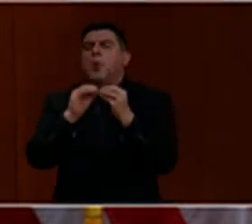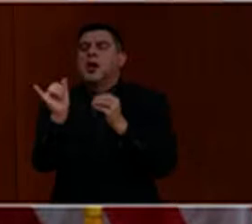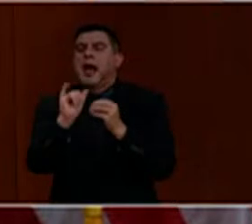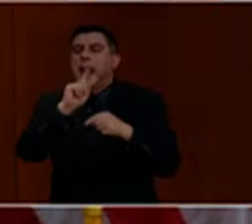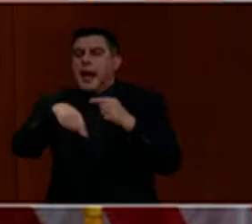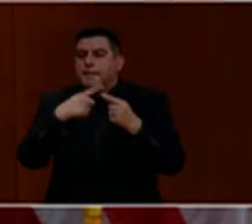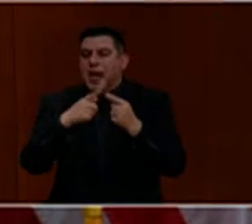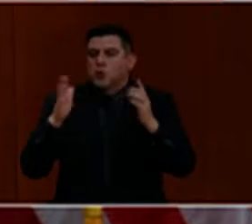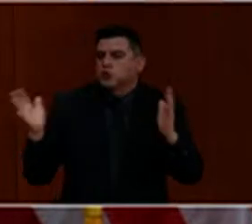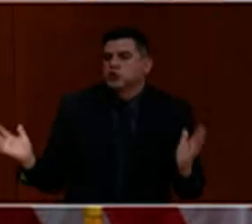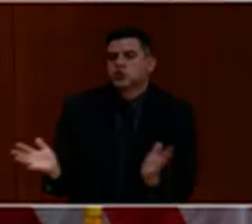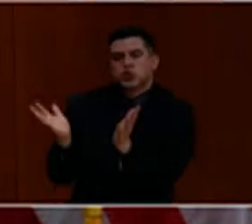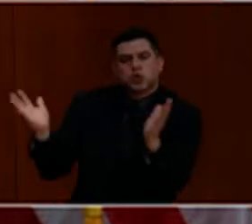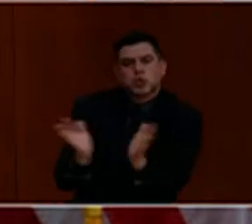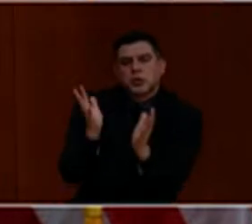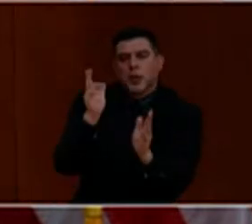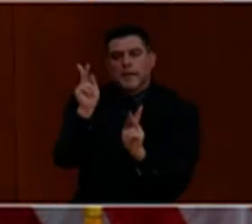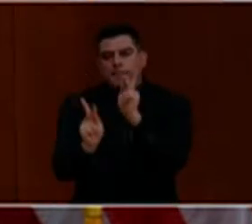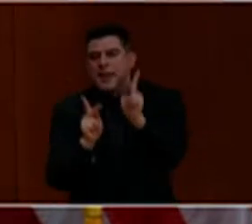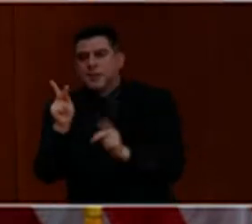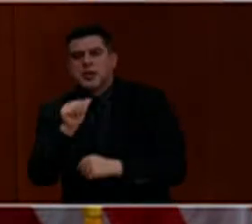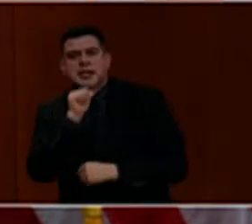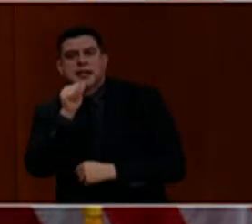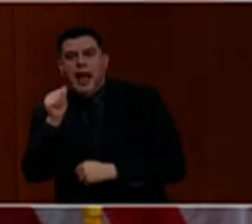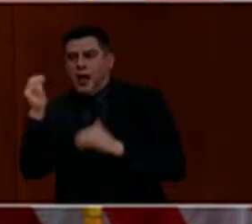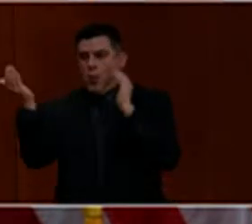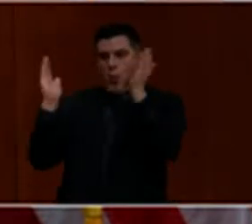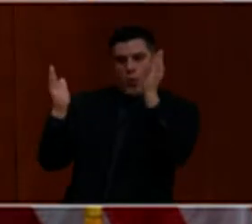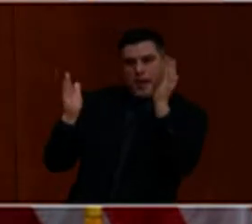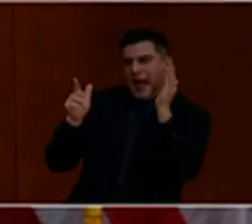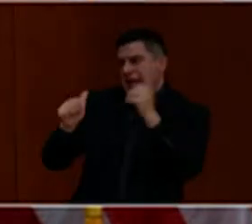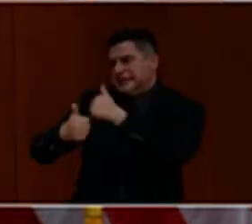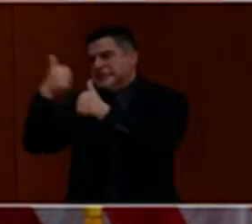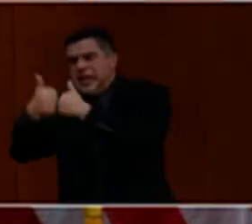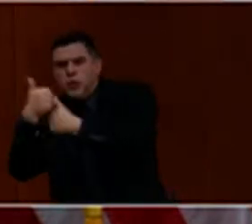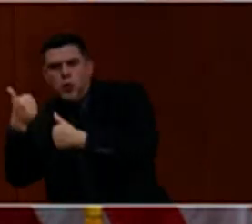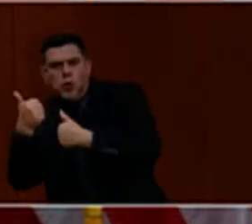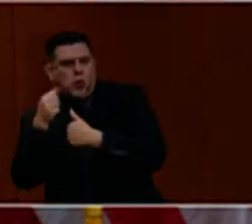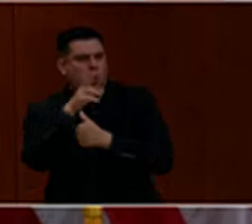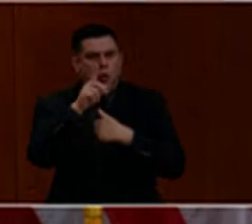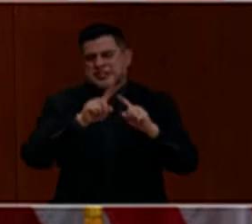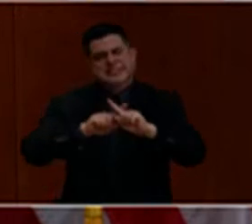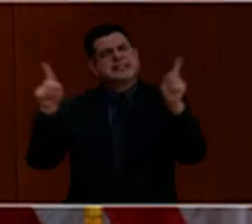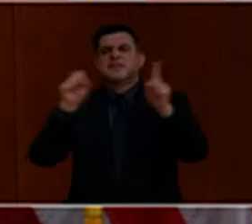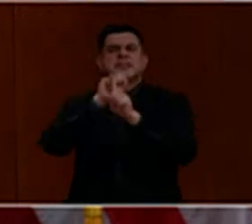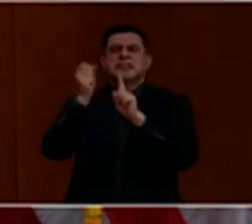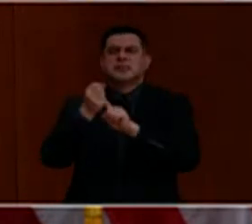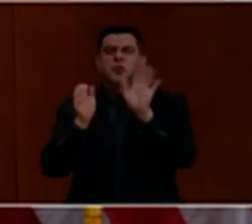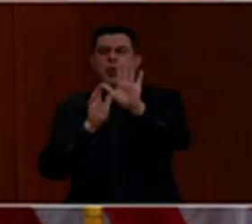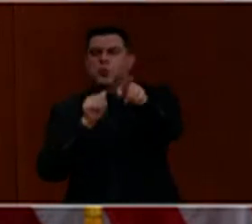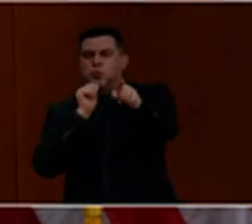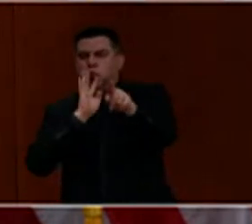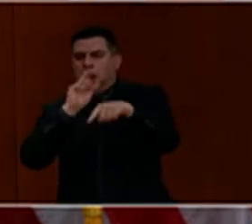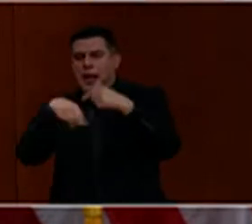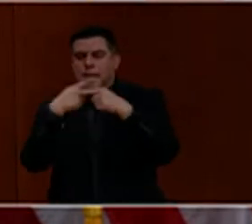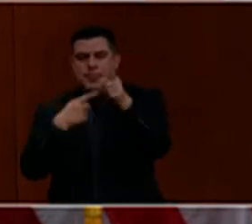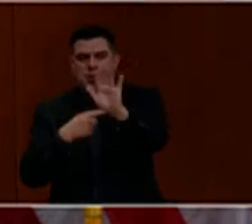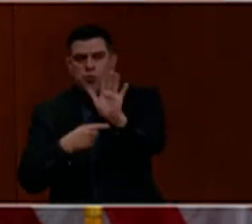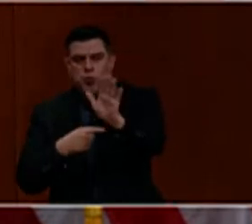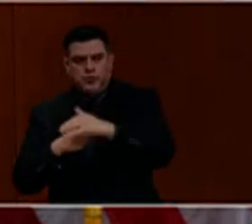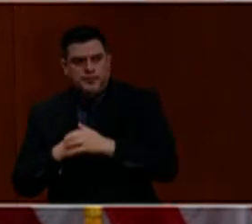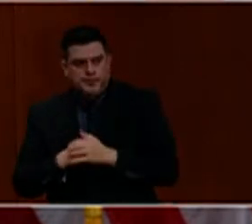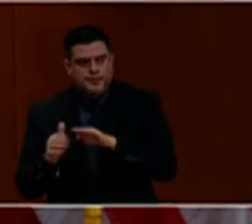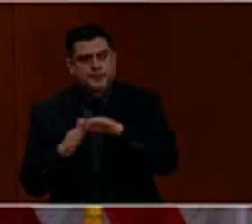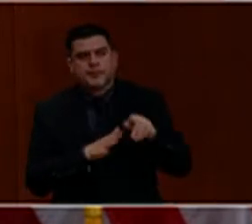about comparing the danger to that. I mean, obviously that's a much different situation. Governor, as of today,